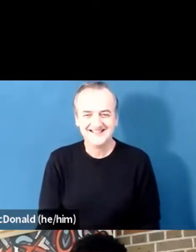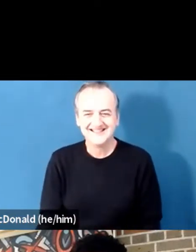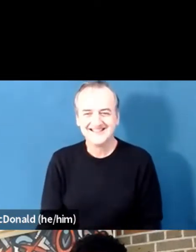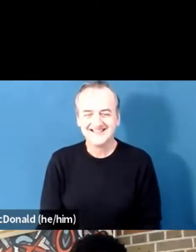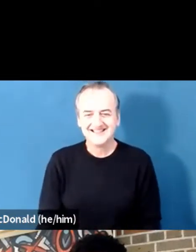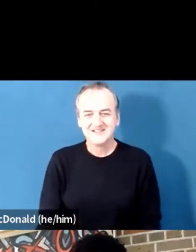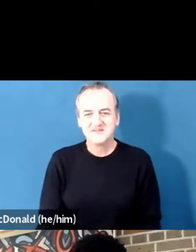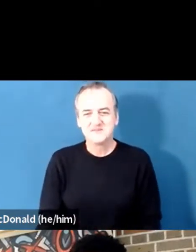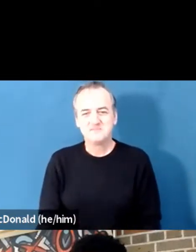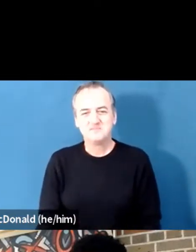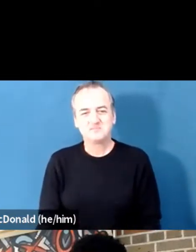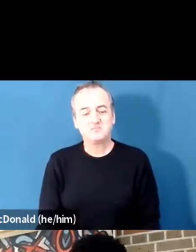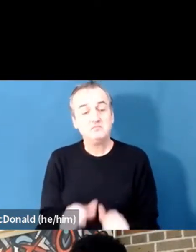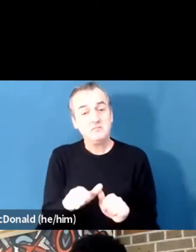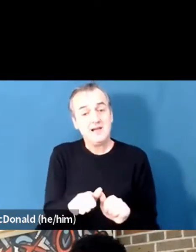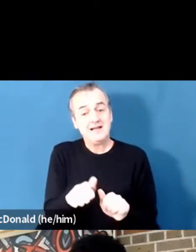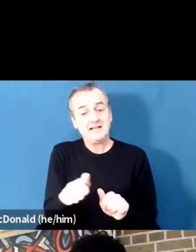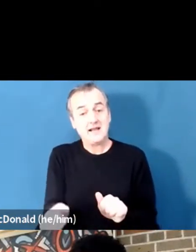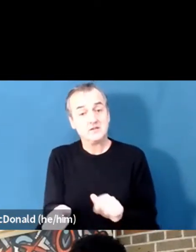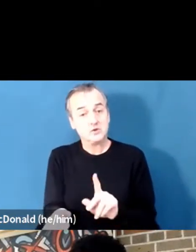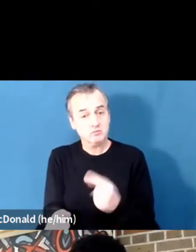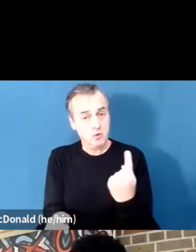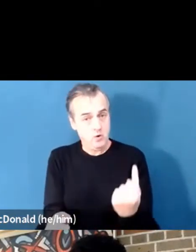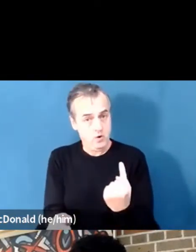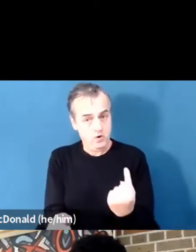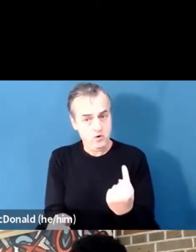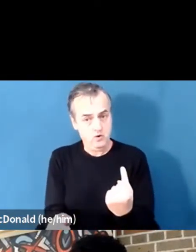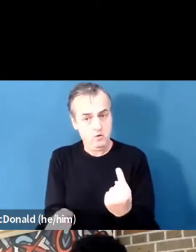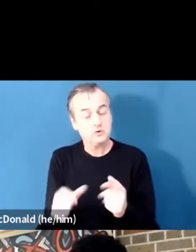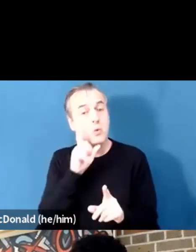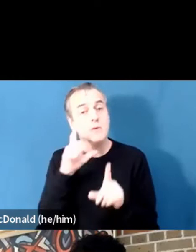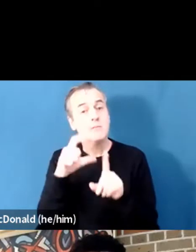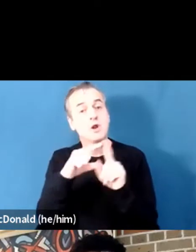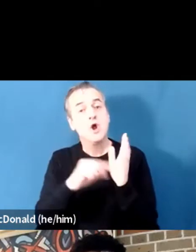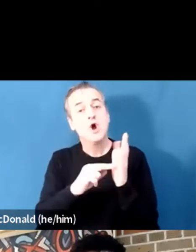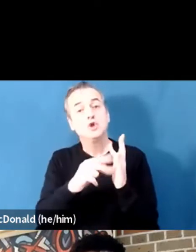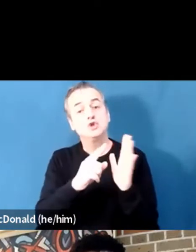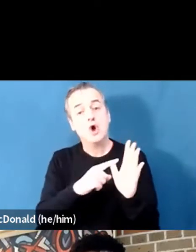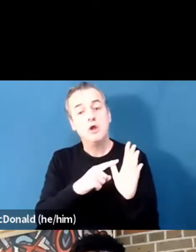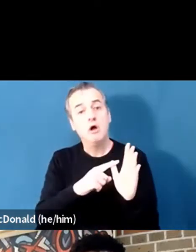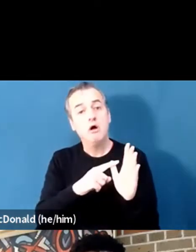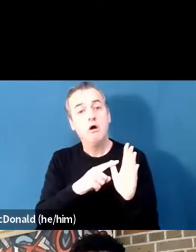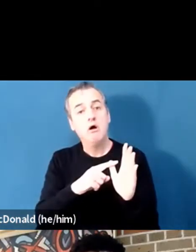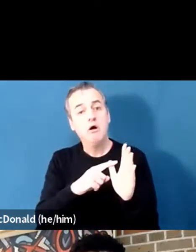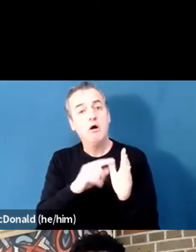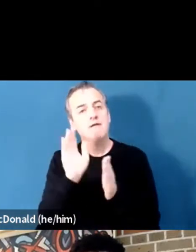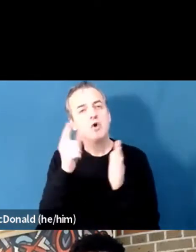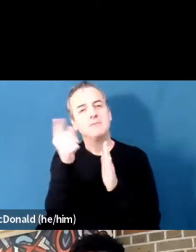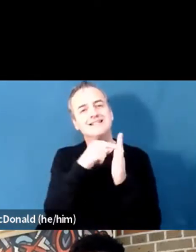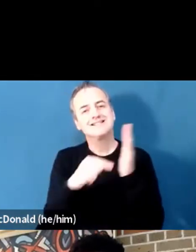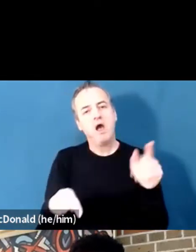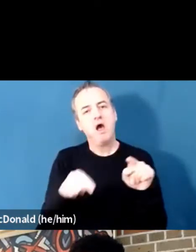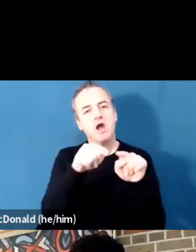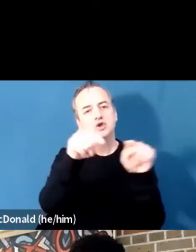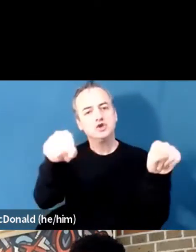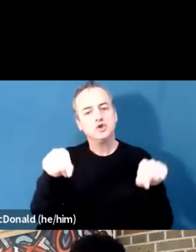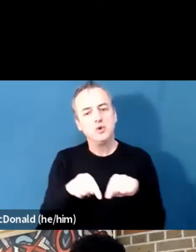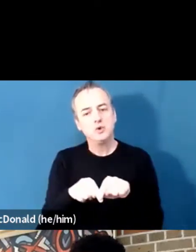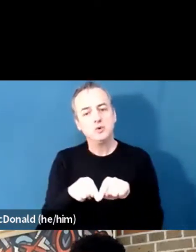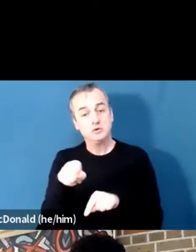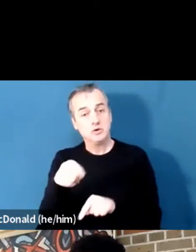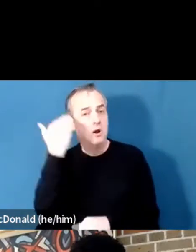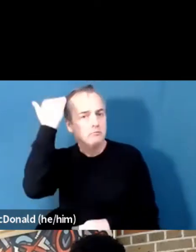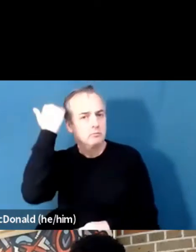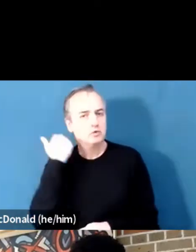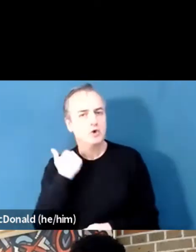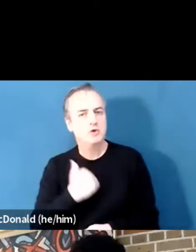Okay, and if we can, if Donna from Sky Studios, if you could introduce yourself next. Hi, my name's Donna.